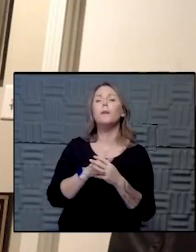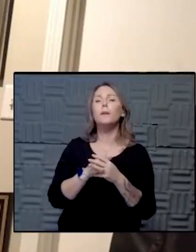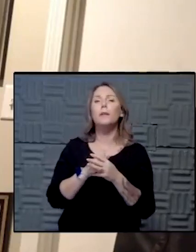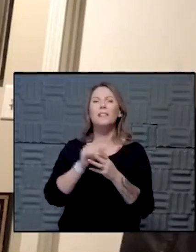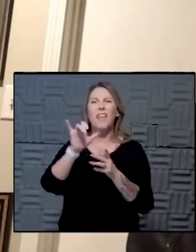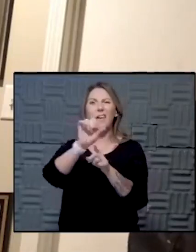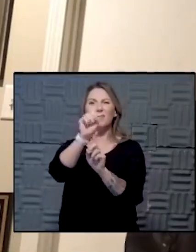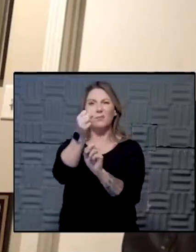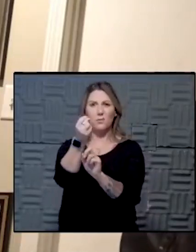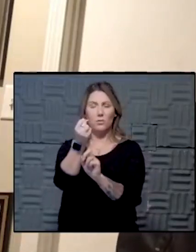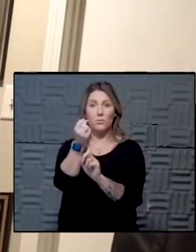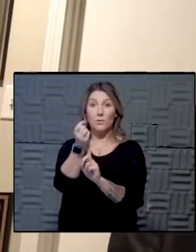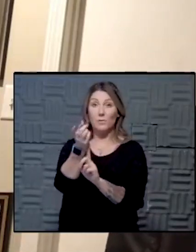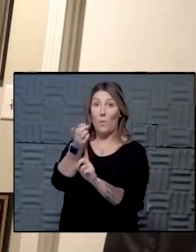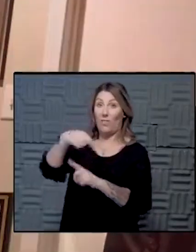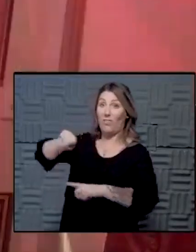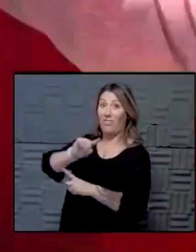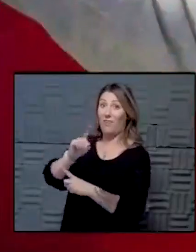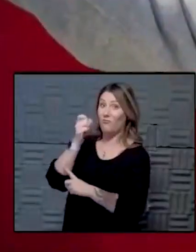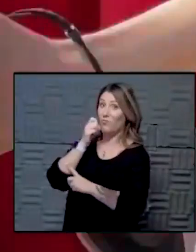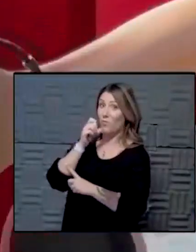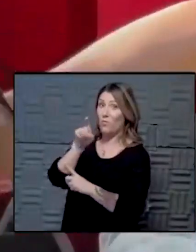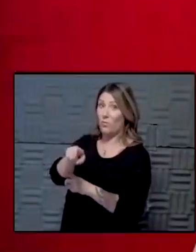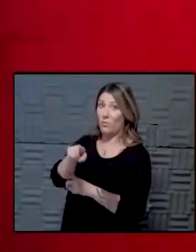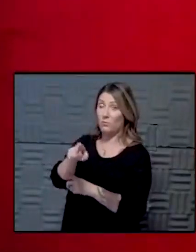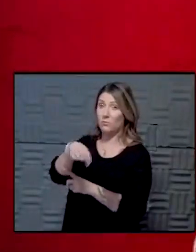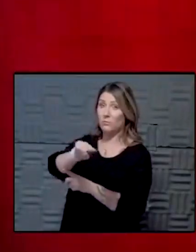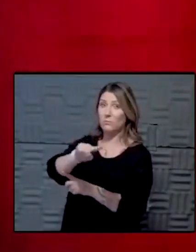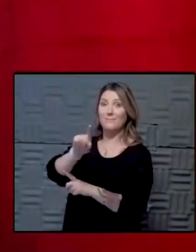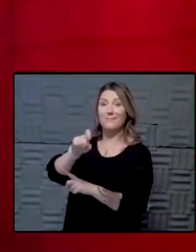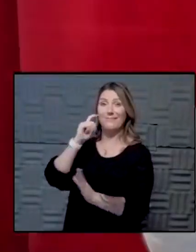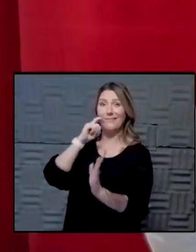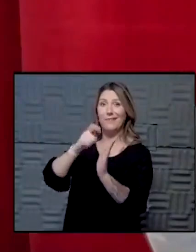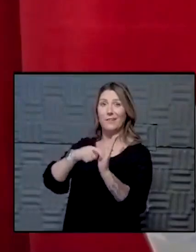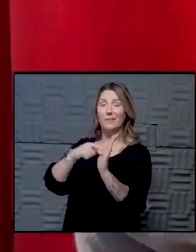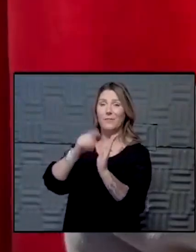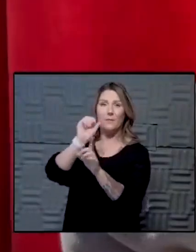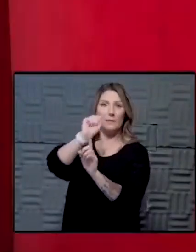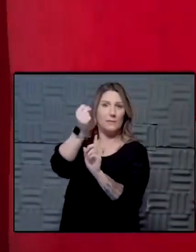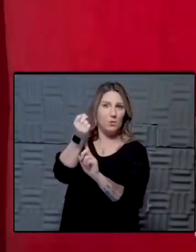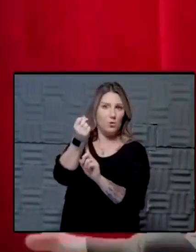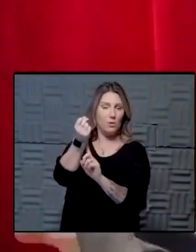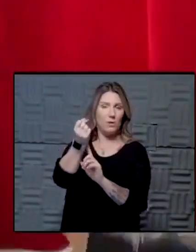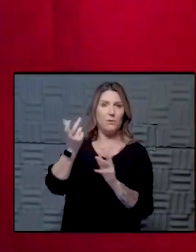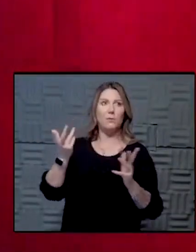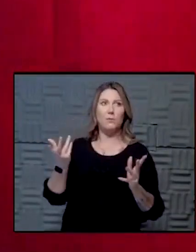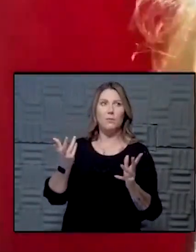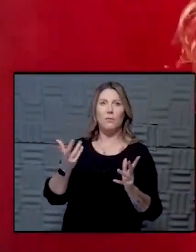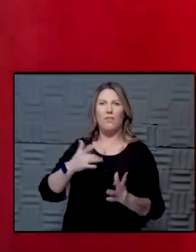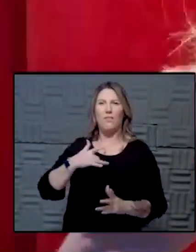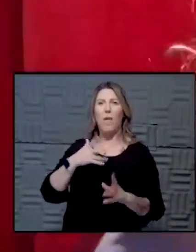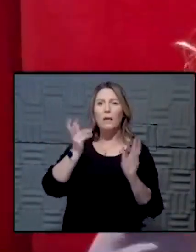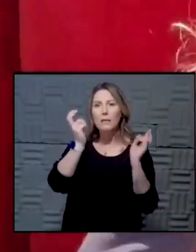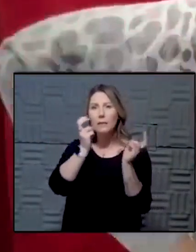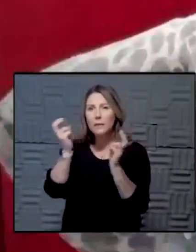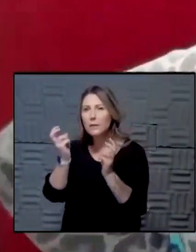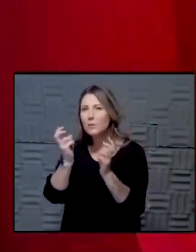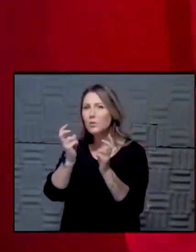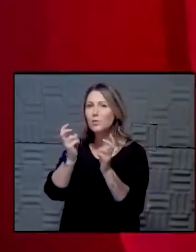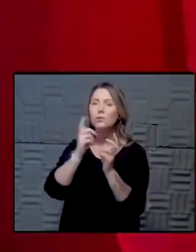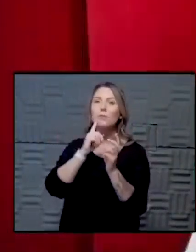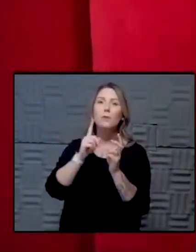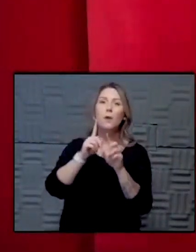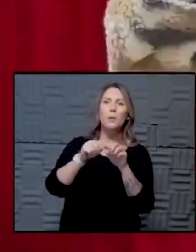situation. So the girls had to identify a scenario that they felt was an issue that they saw in the